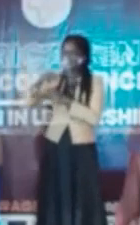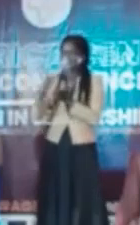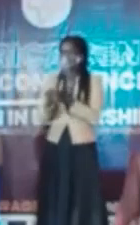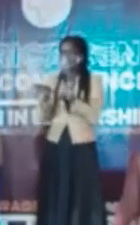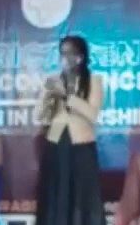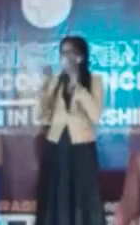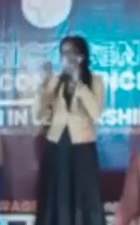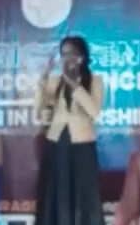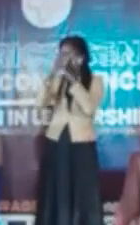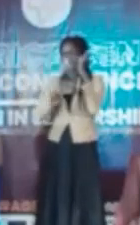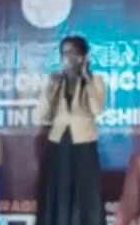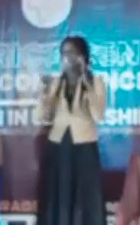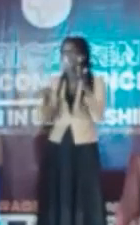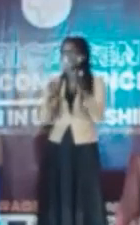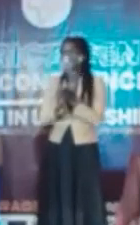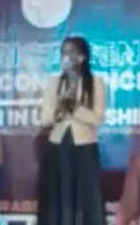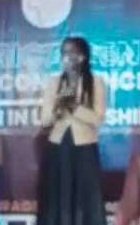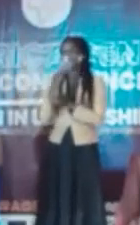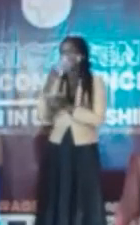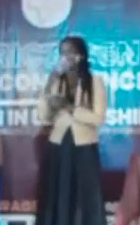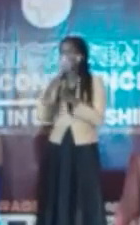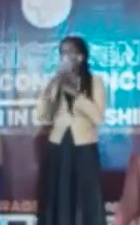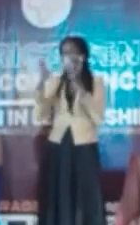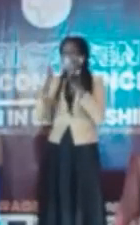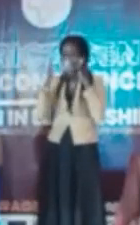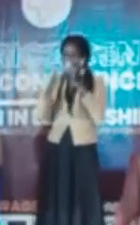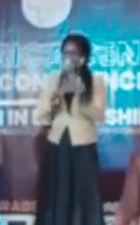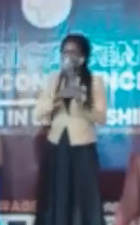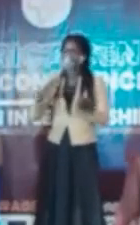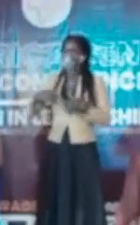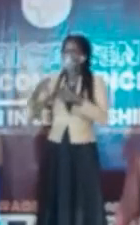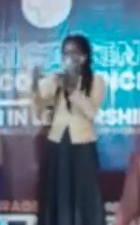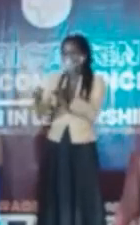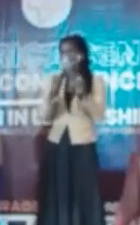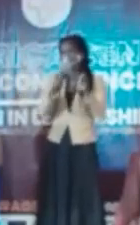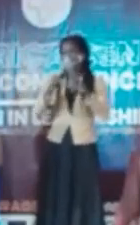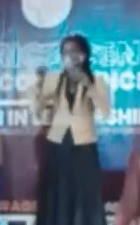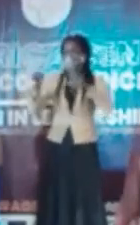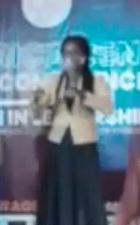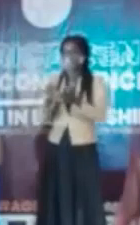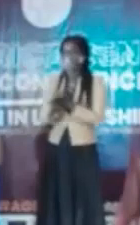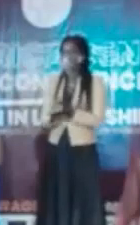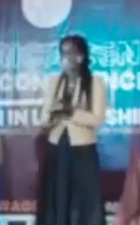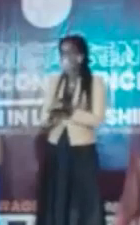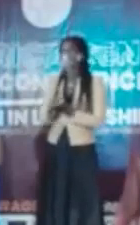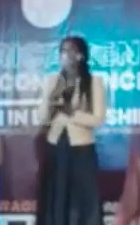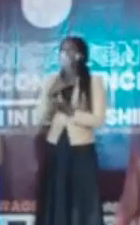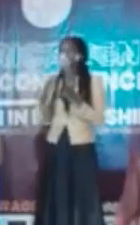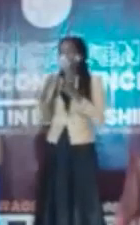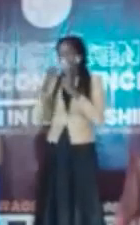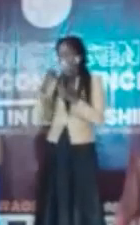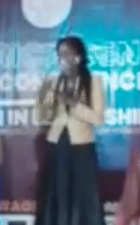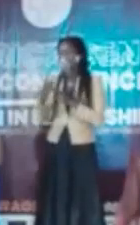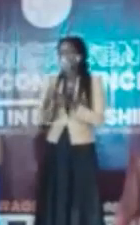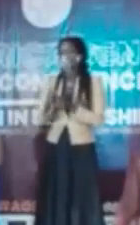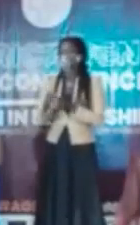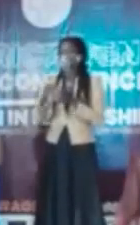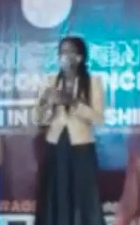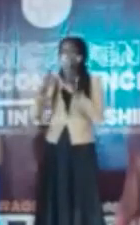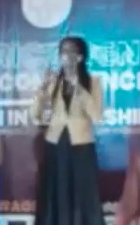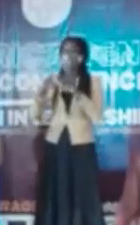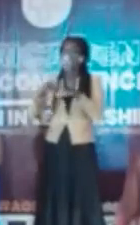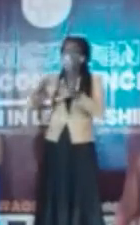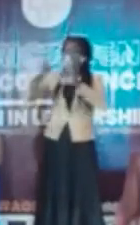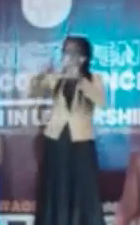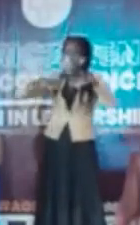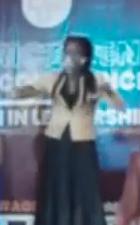the Women's Month, we are talking about women in agriculture right now. The idea is to make sure that the environment is enabling